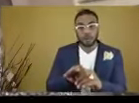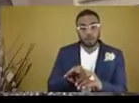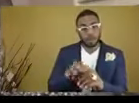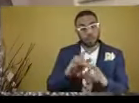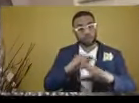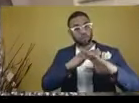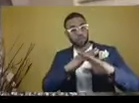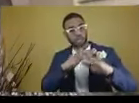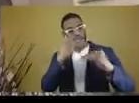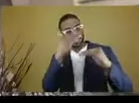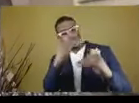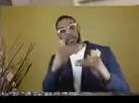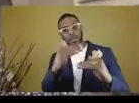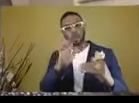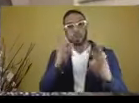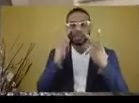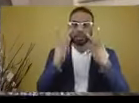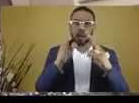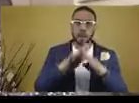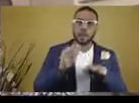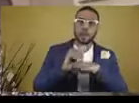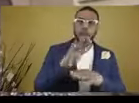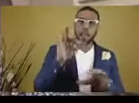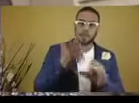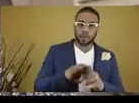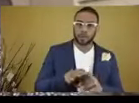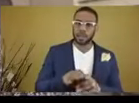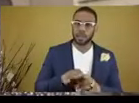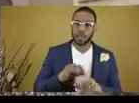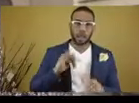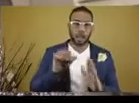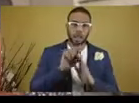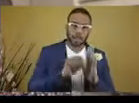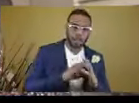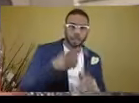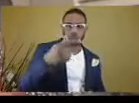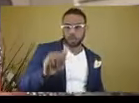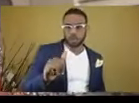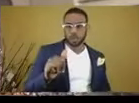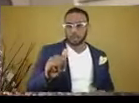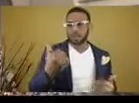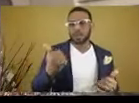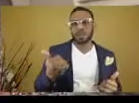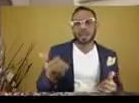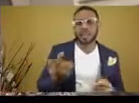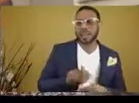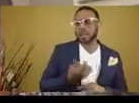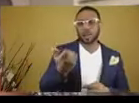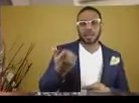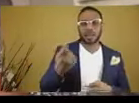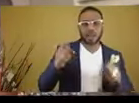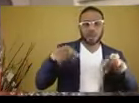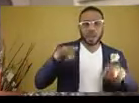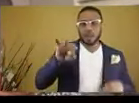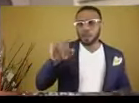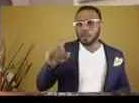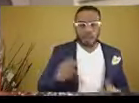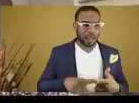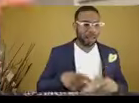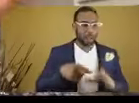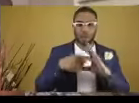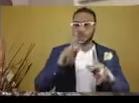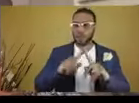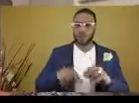the limitations that we're seeing on mail-in voting. In our state, in Georgia, they're trying to get rid of drop boxes, require people to